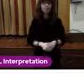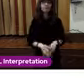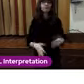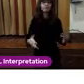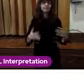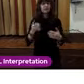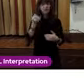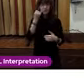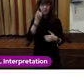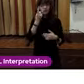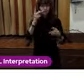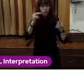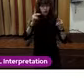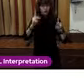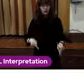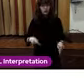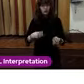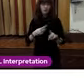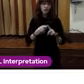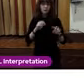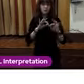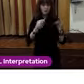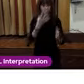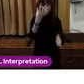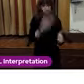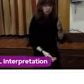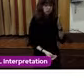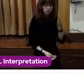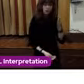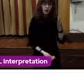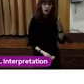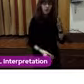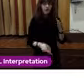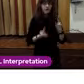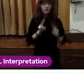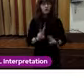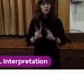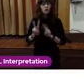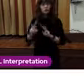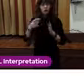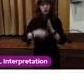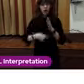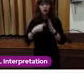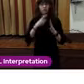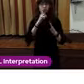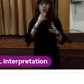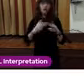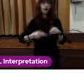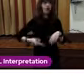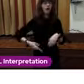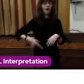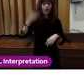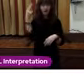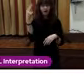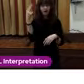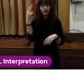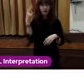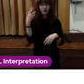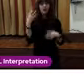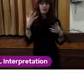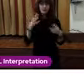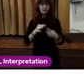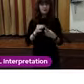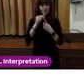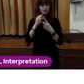unexpected loss, the cost of funerals are so high. And when it comes to COVID,